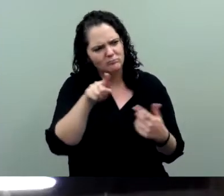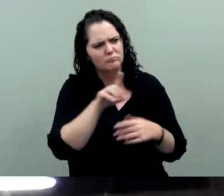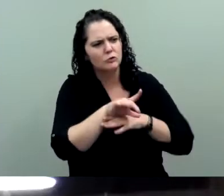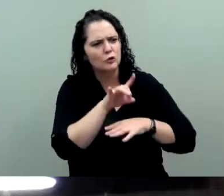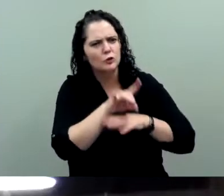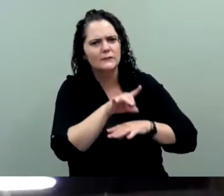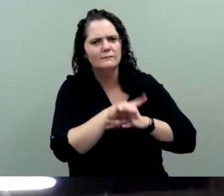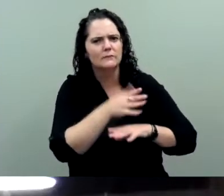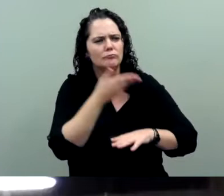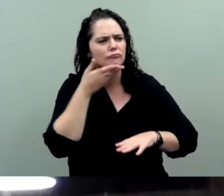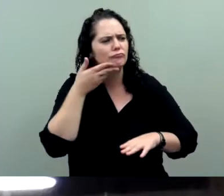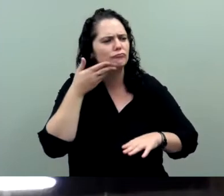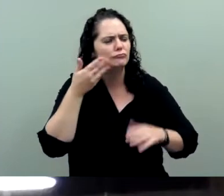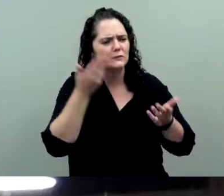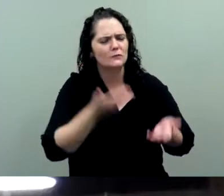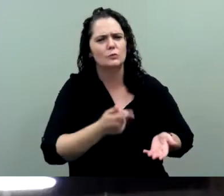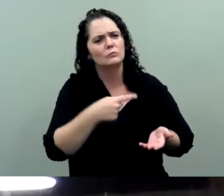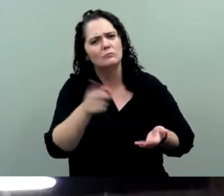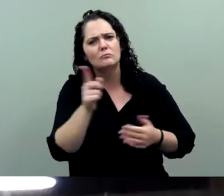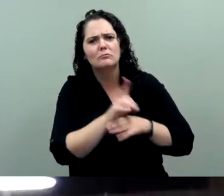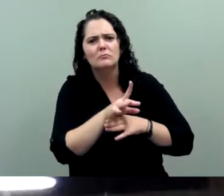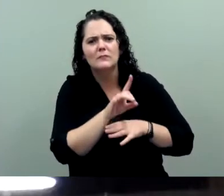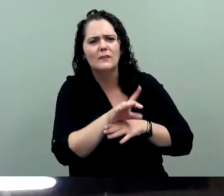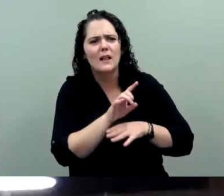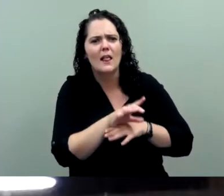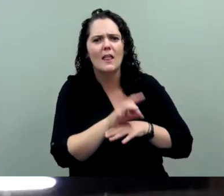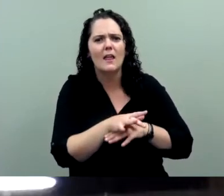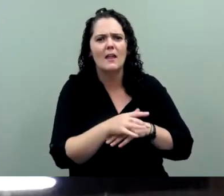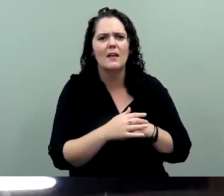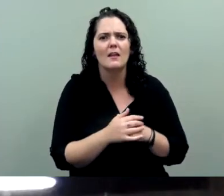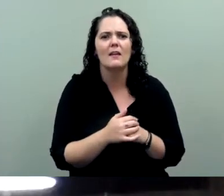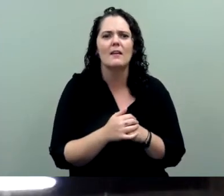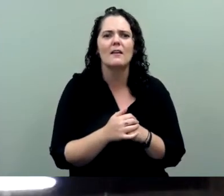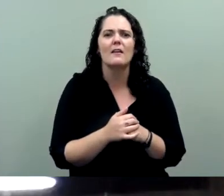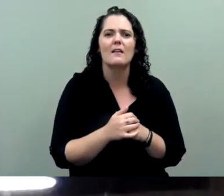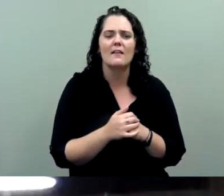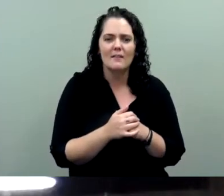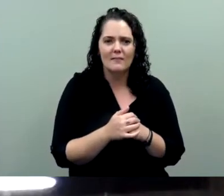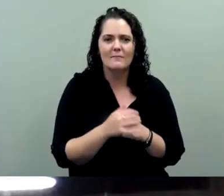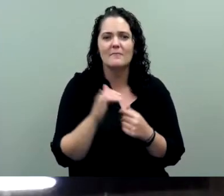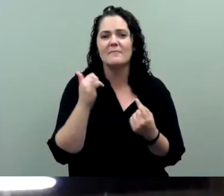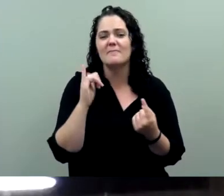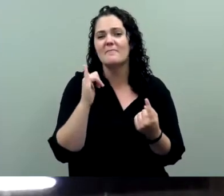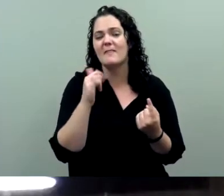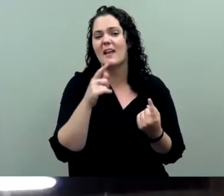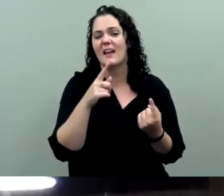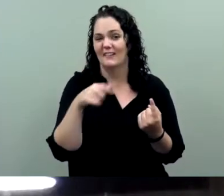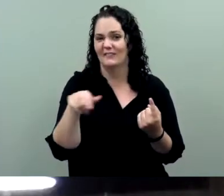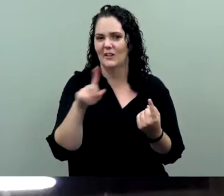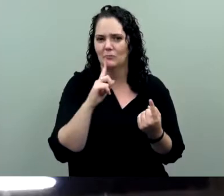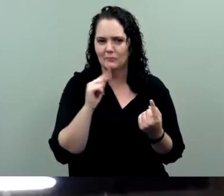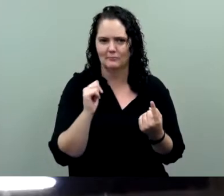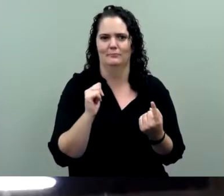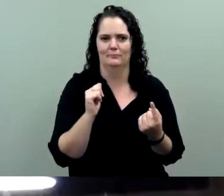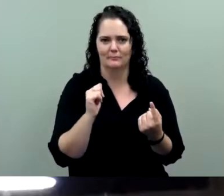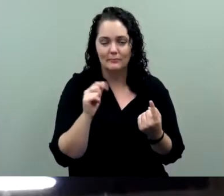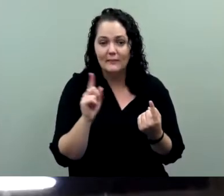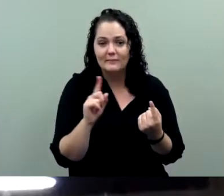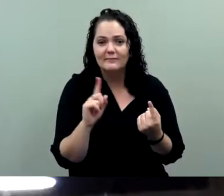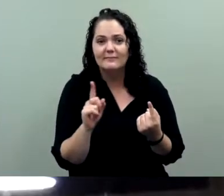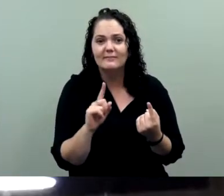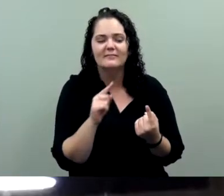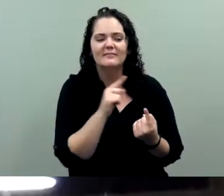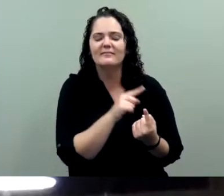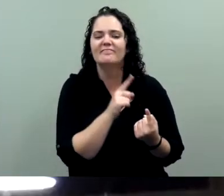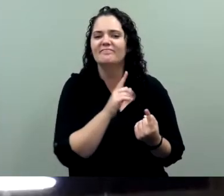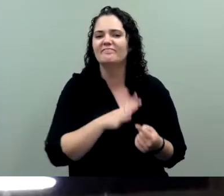been in feature films. And this will be deeply depressing to all my friends out there who are artist models, but she said she didn't go